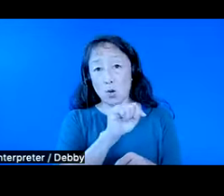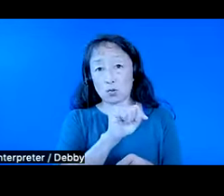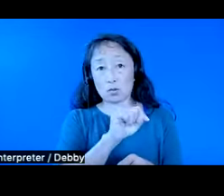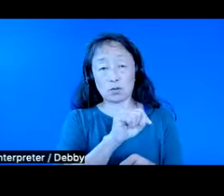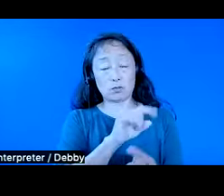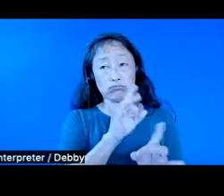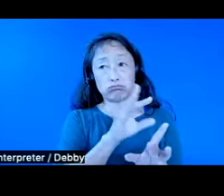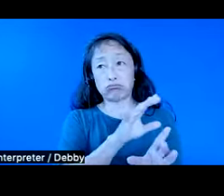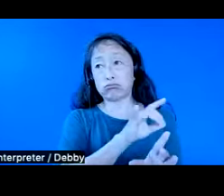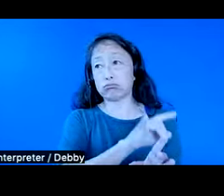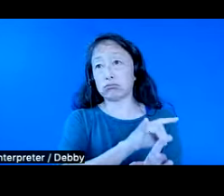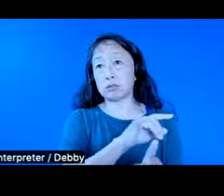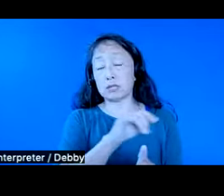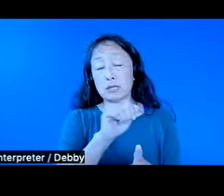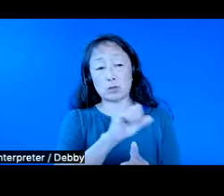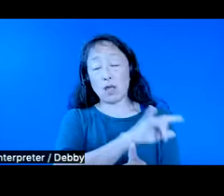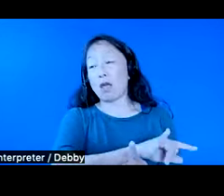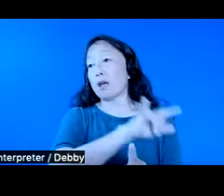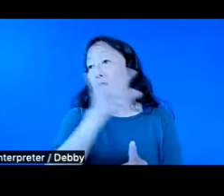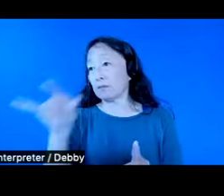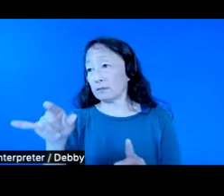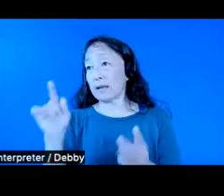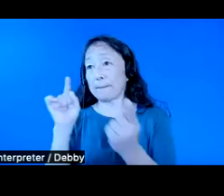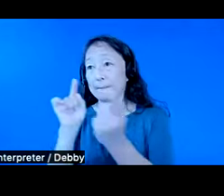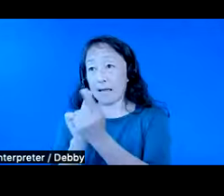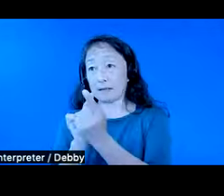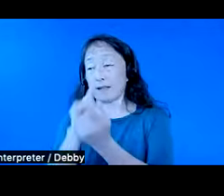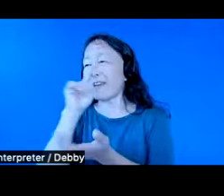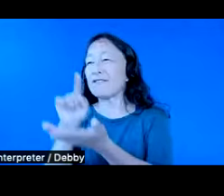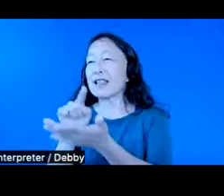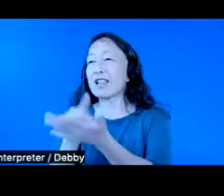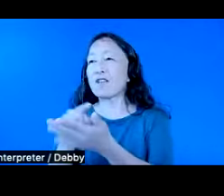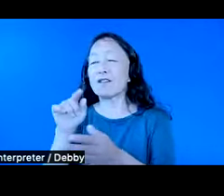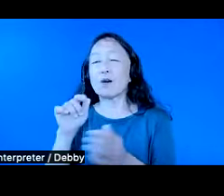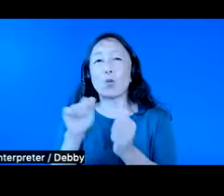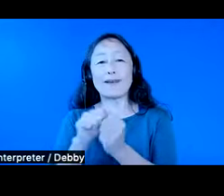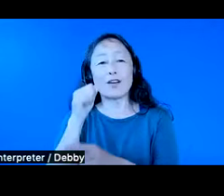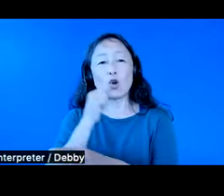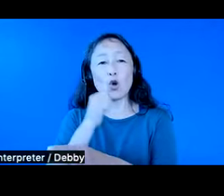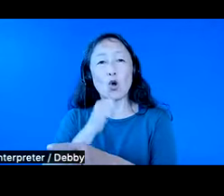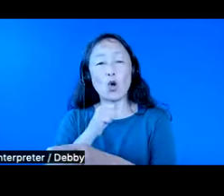At the end of the day, his trauma